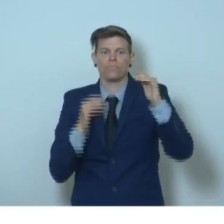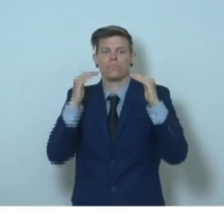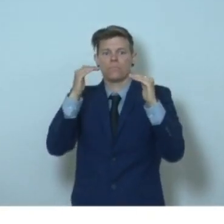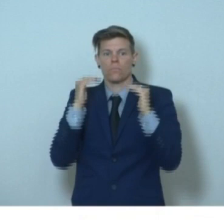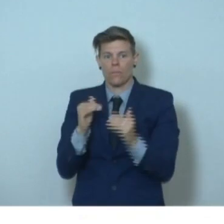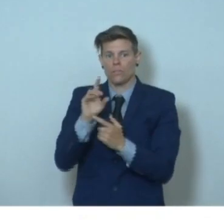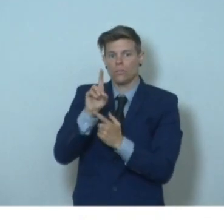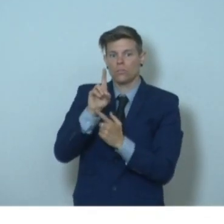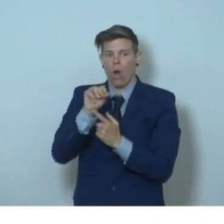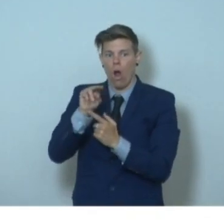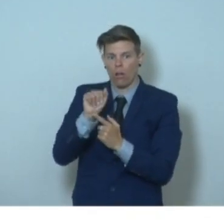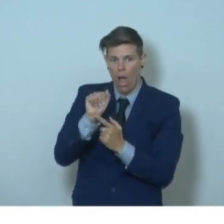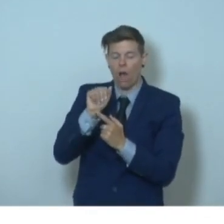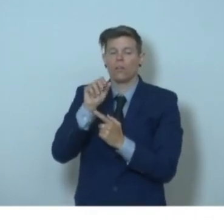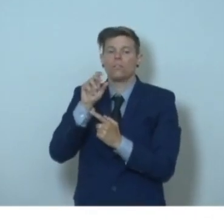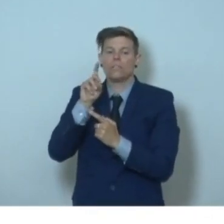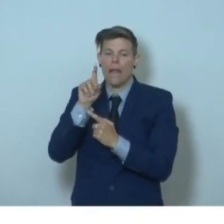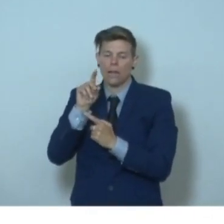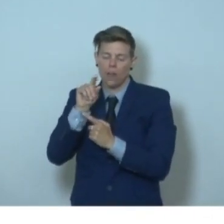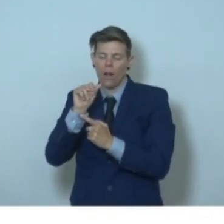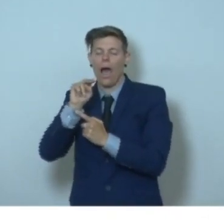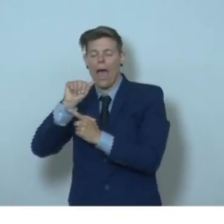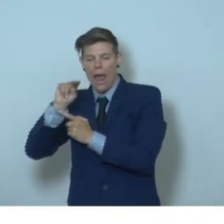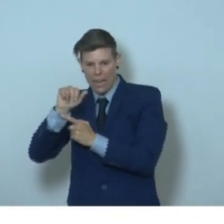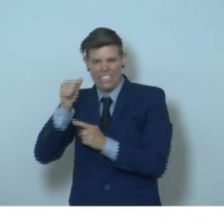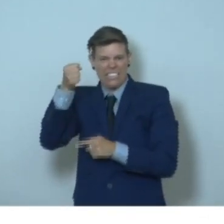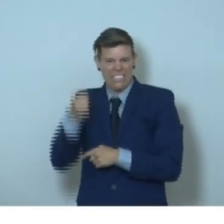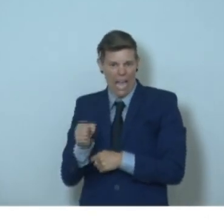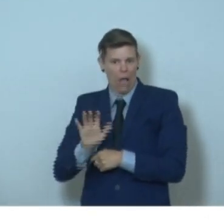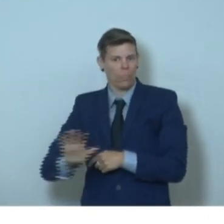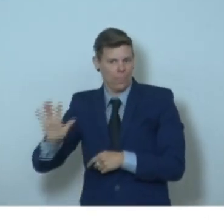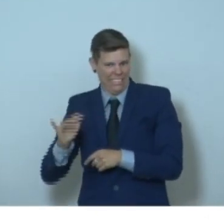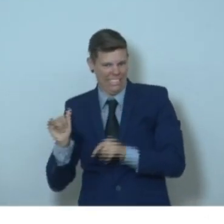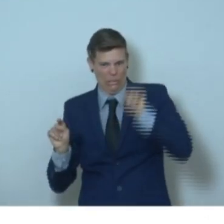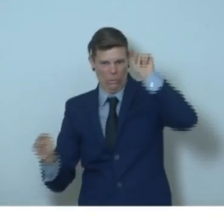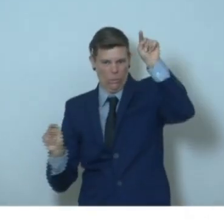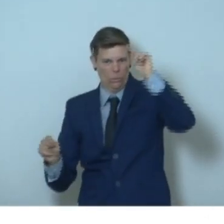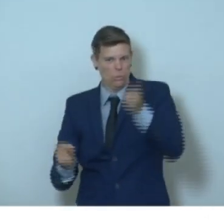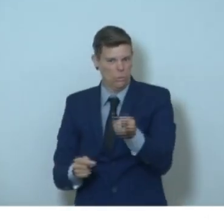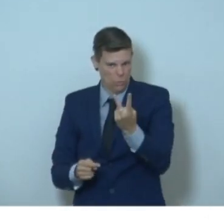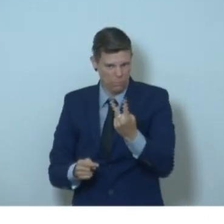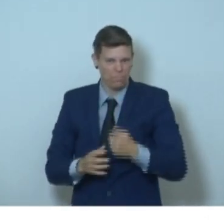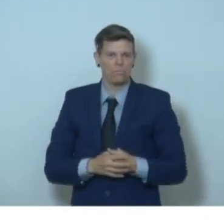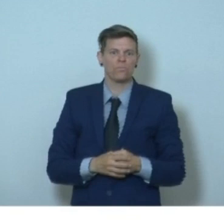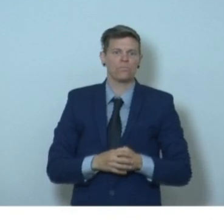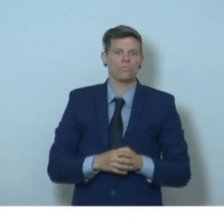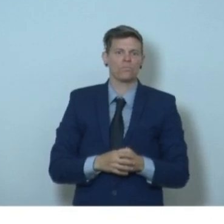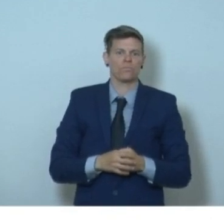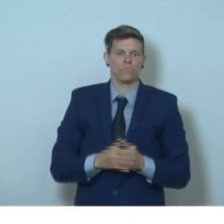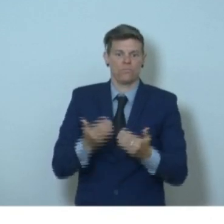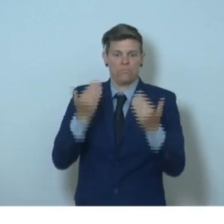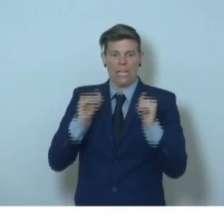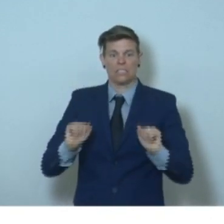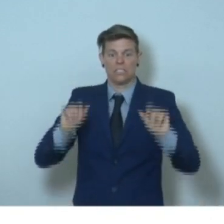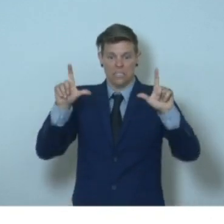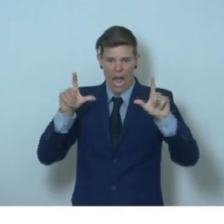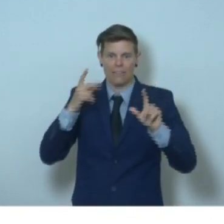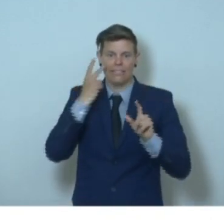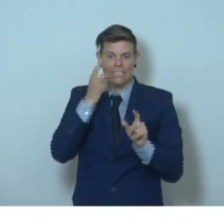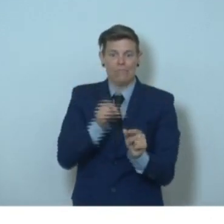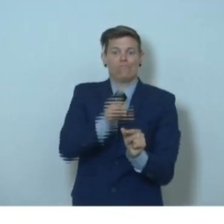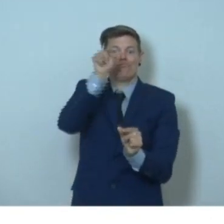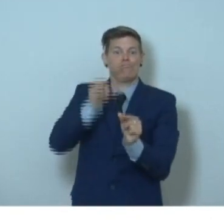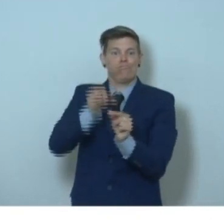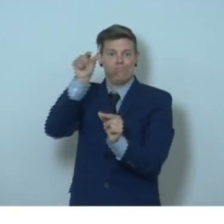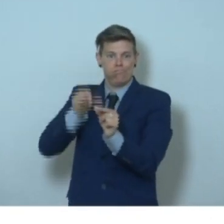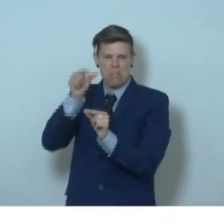well. On the next slide, we've seen these before, and just a quick update, not too much has changed. On the left side, you can see